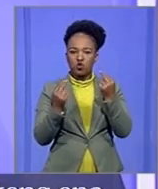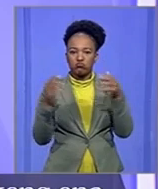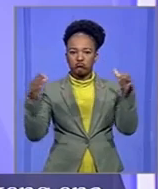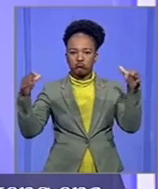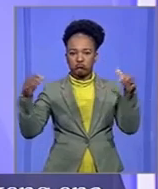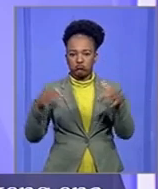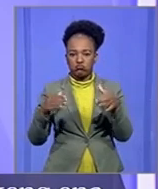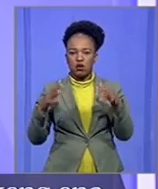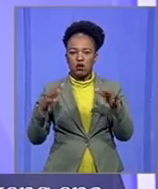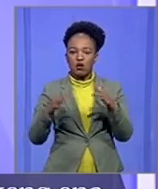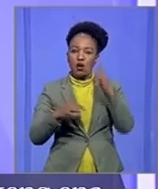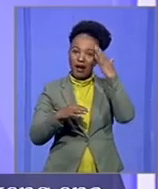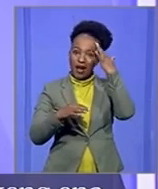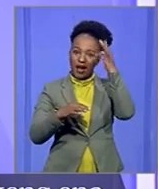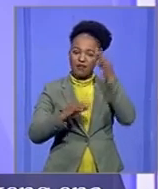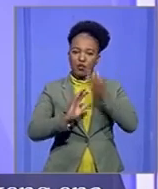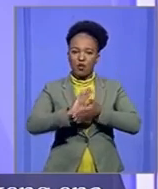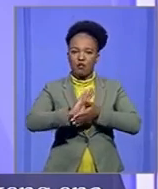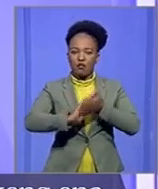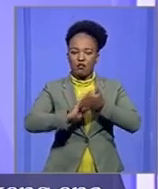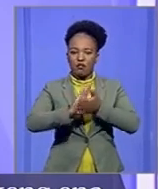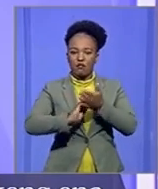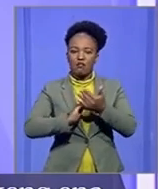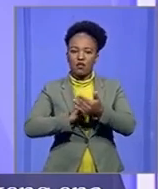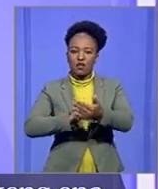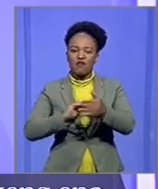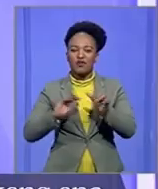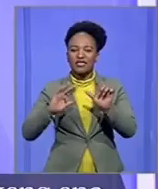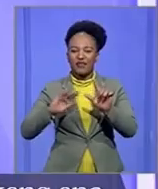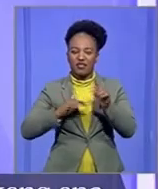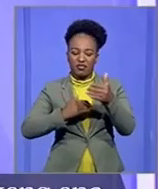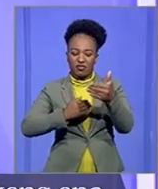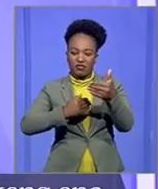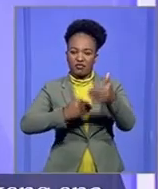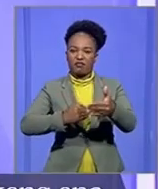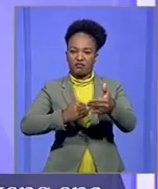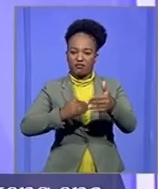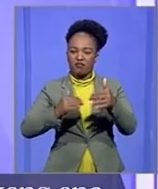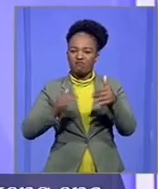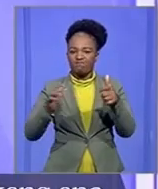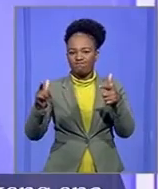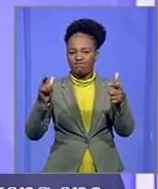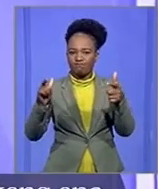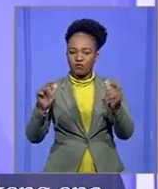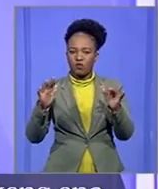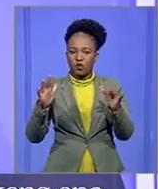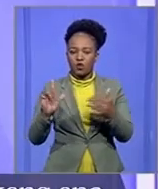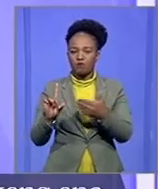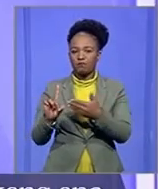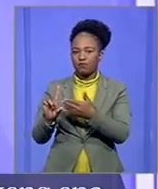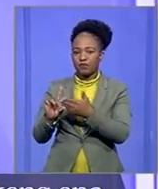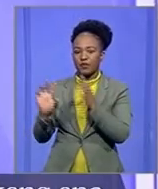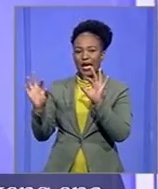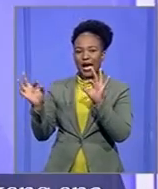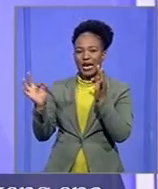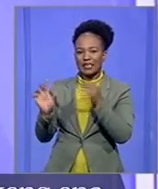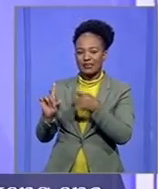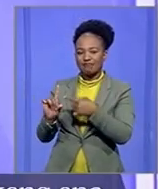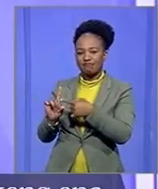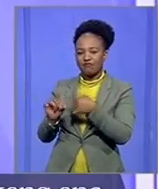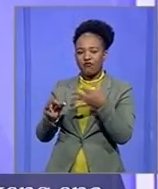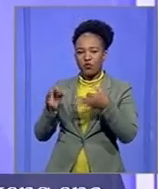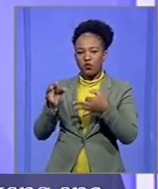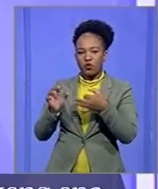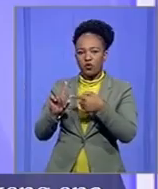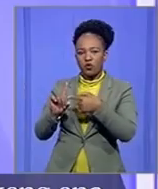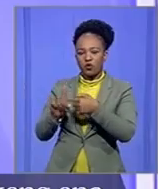ka moo mmuso o tla sebetsa ka teng tsamaisong ena ya bosupa. Ho tlaolonyane ka kopano ena re buisana le moqolotsi wa rona wa ditaba tsa dipolotiki e leng